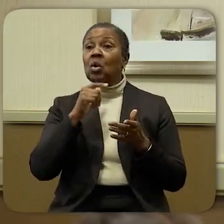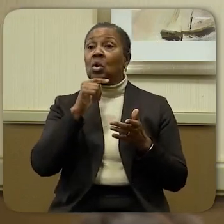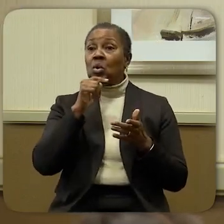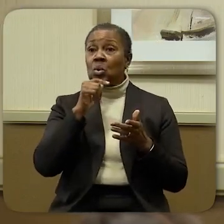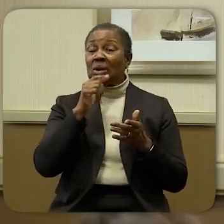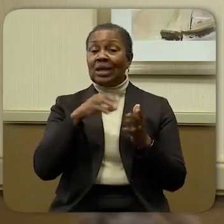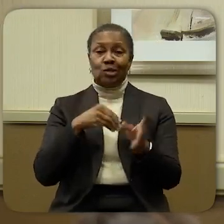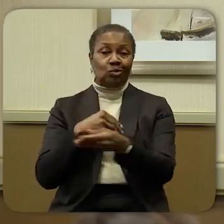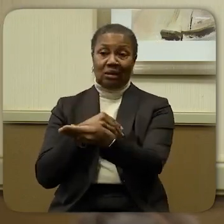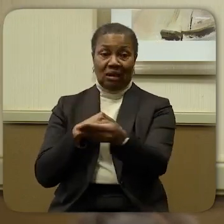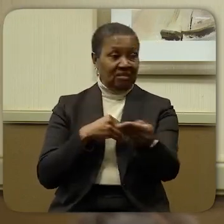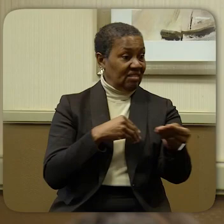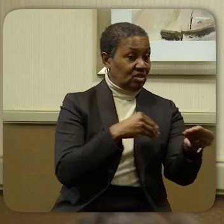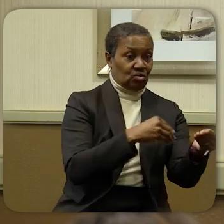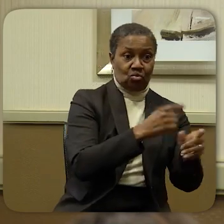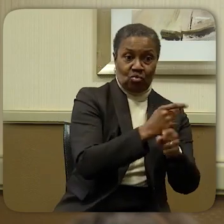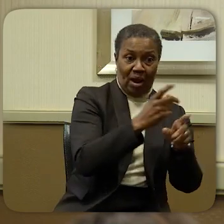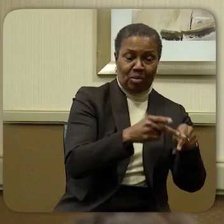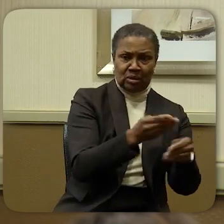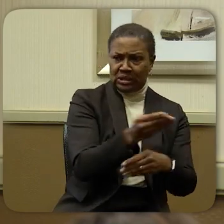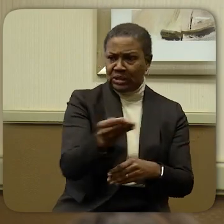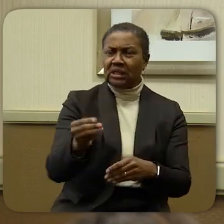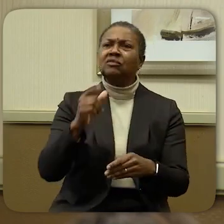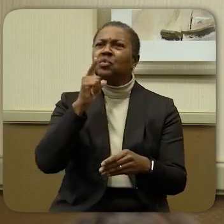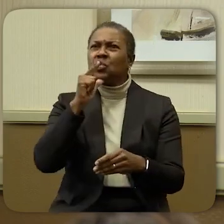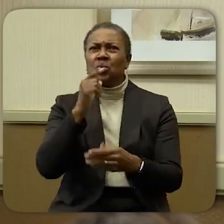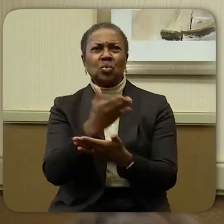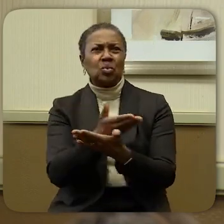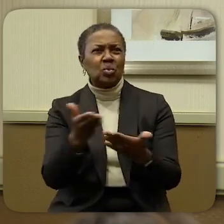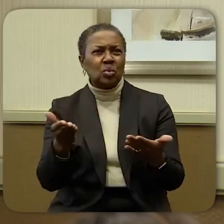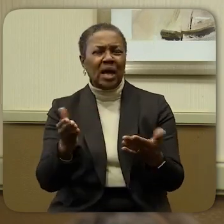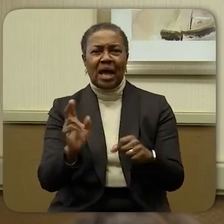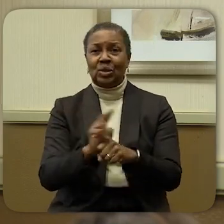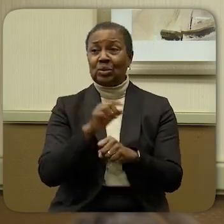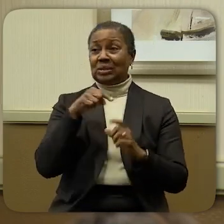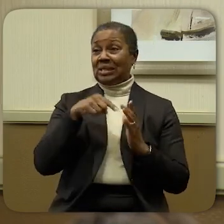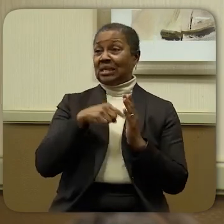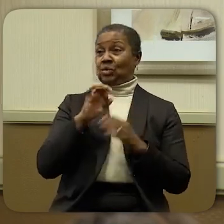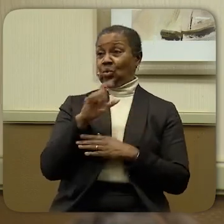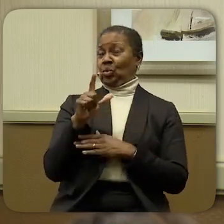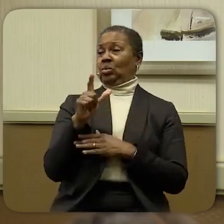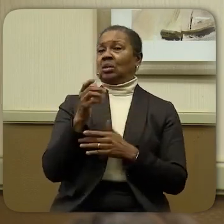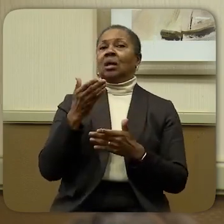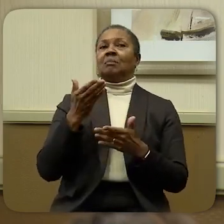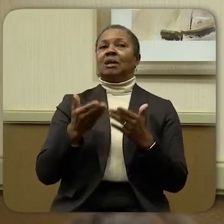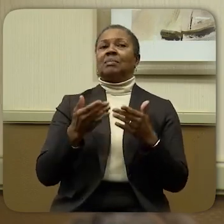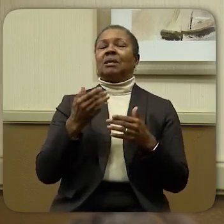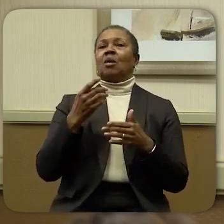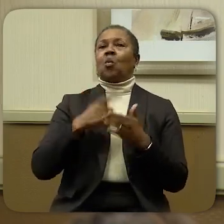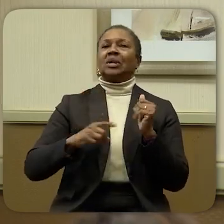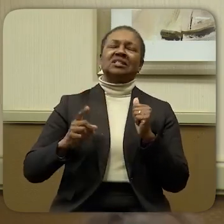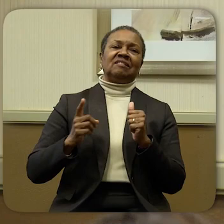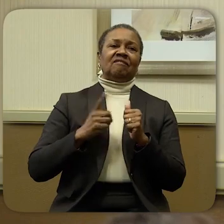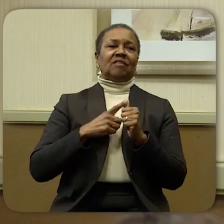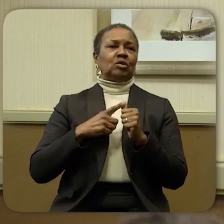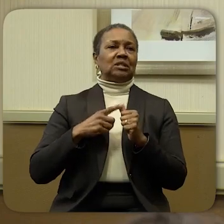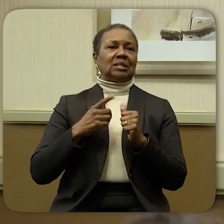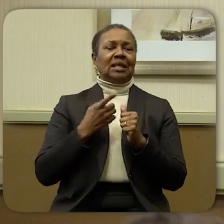can you get this assessment into, and using it as maybe what is our first step going to